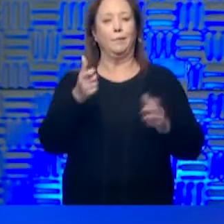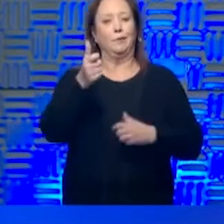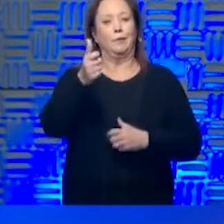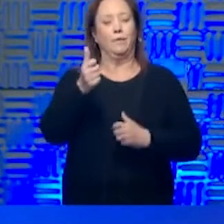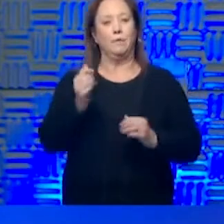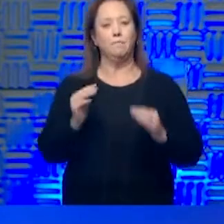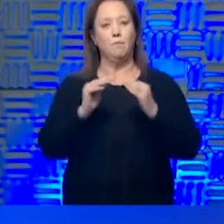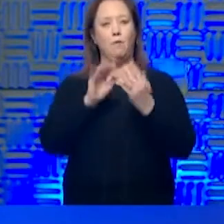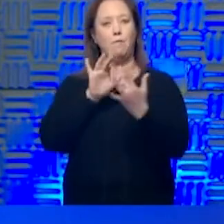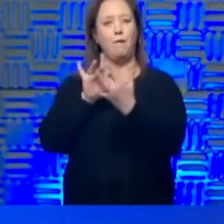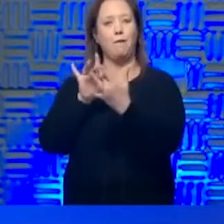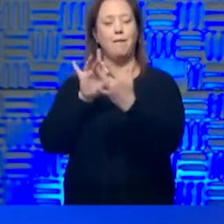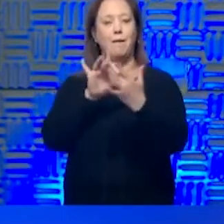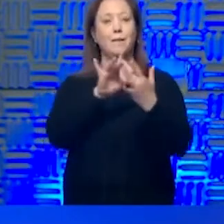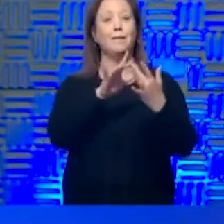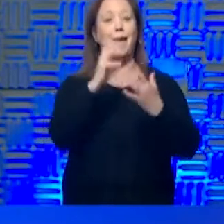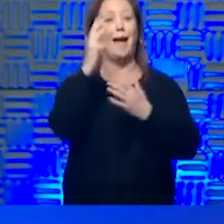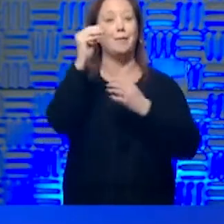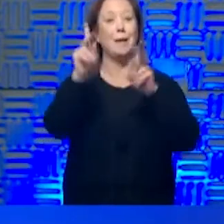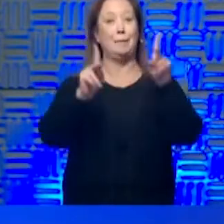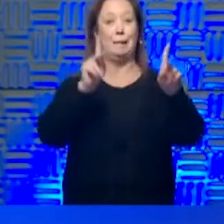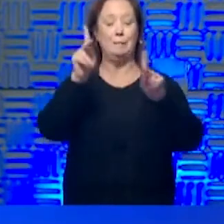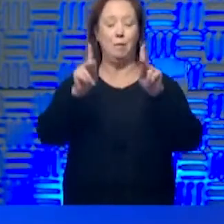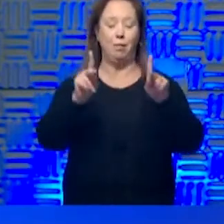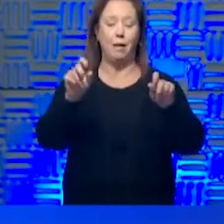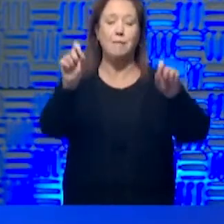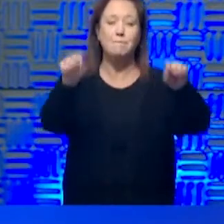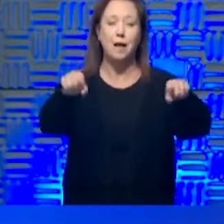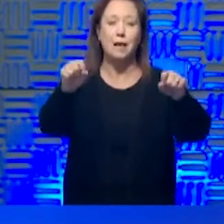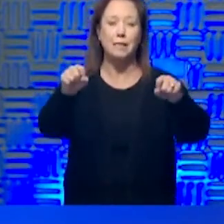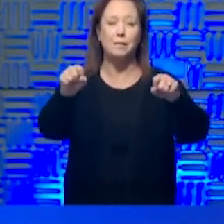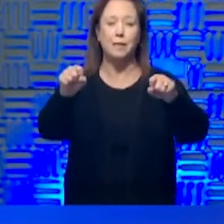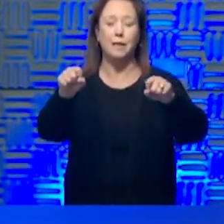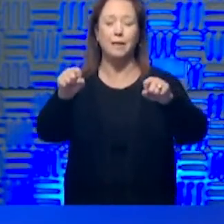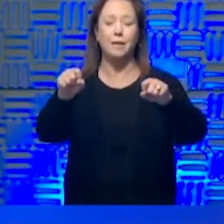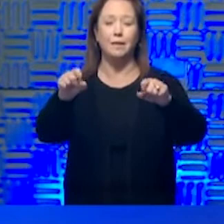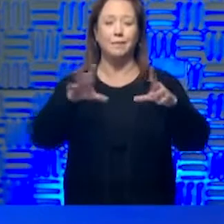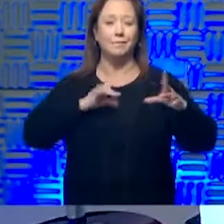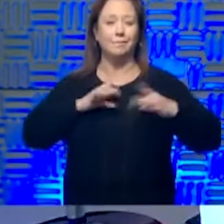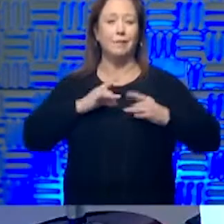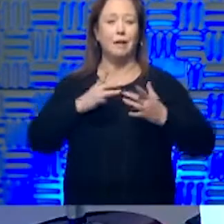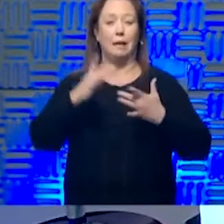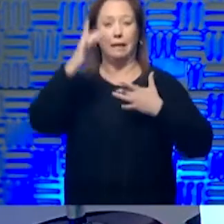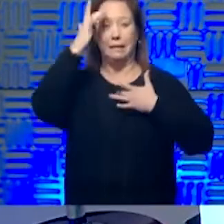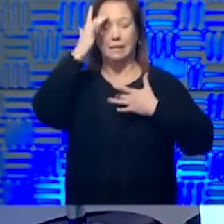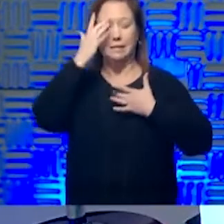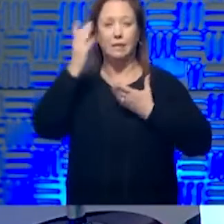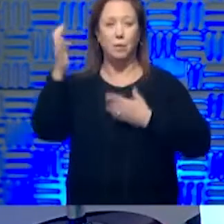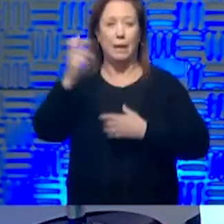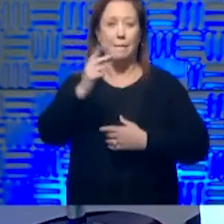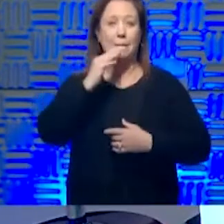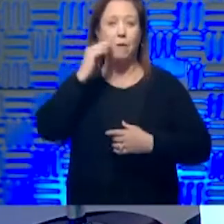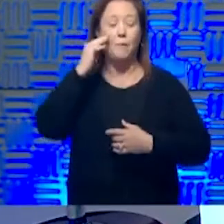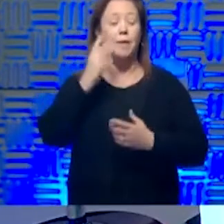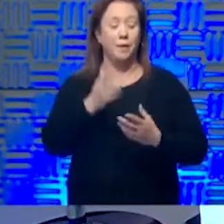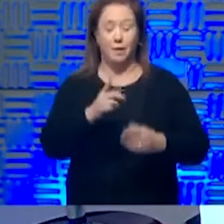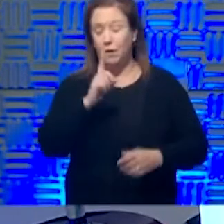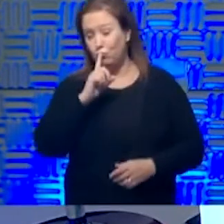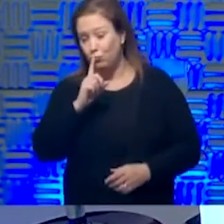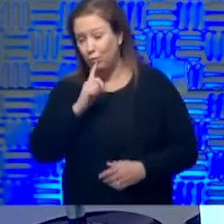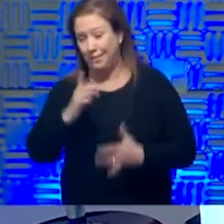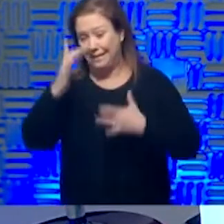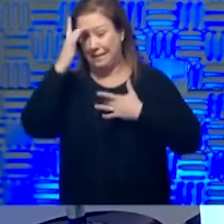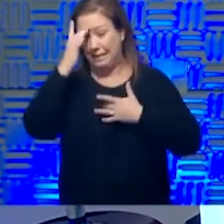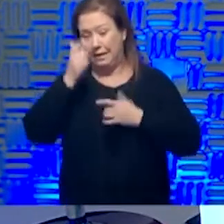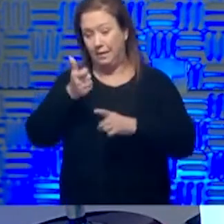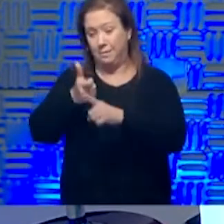more outside households and possibly bringing the disease home. And just remember, the kid may not be sick, right, but they can make you